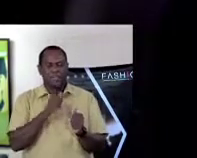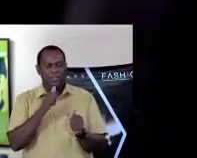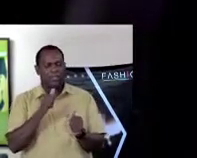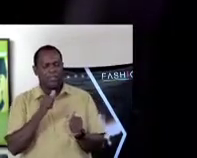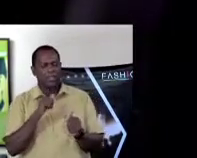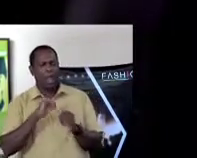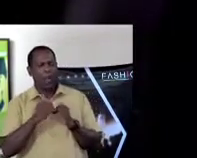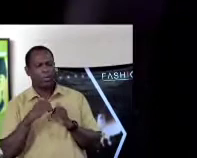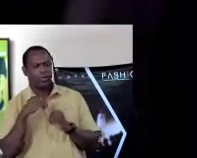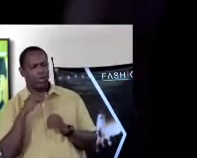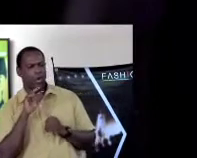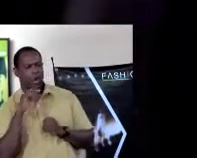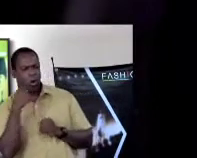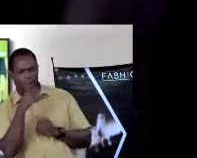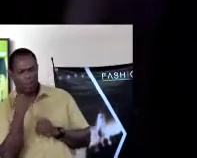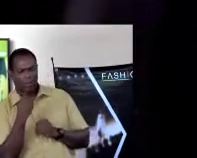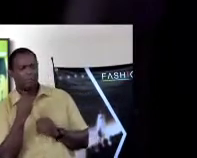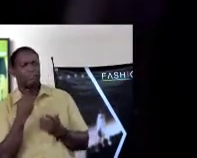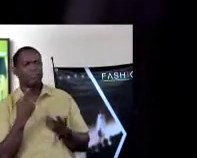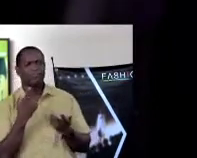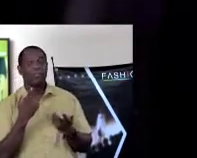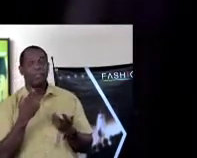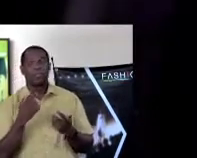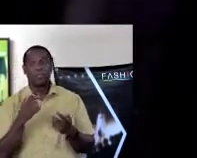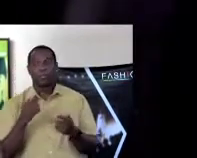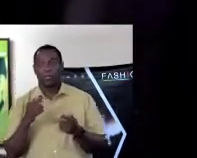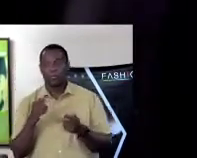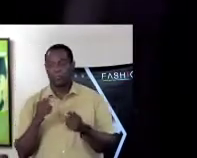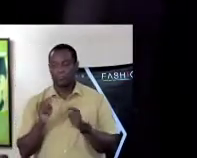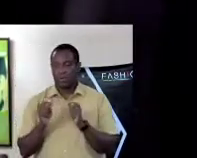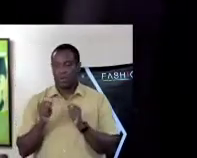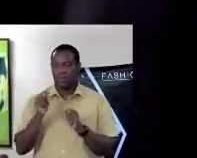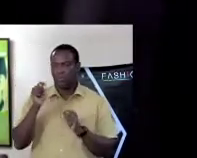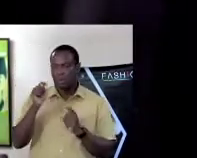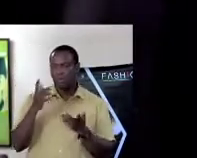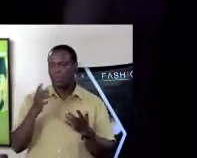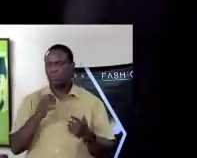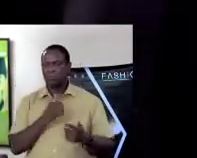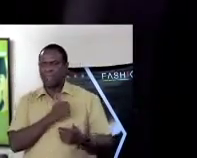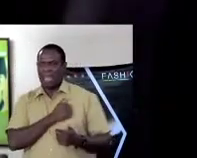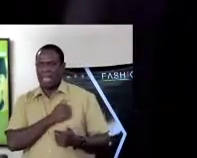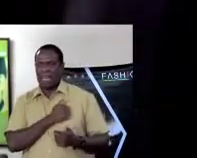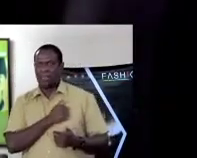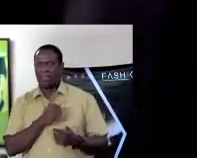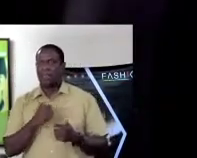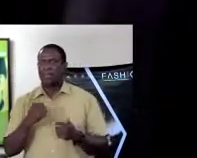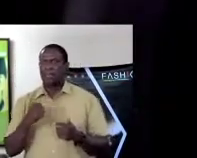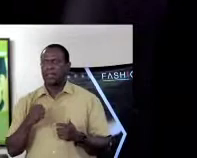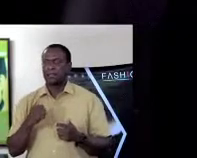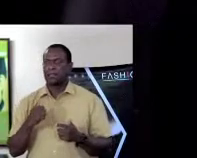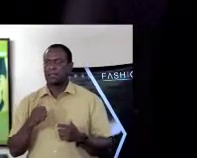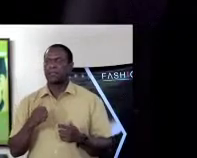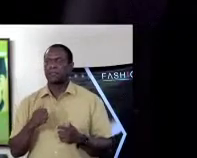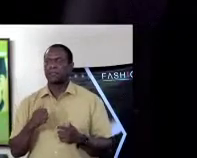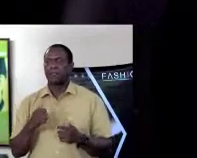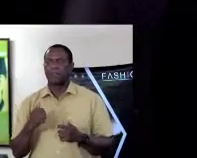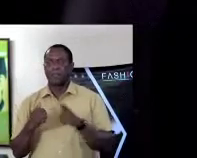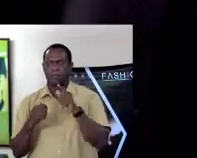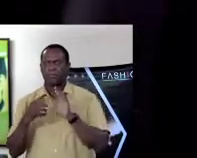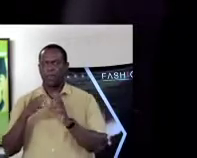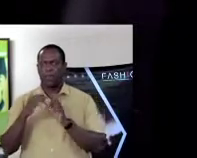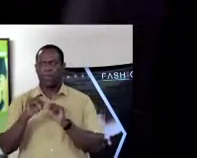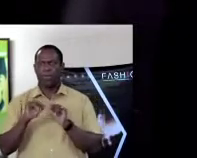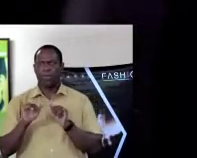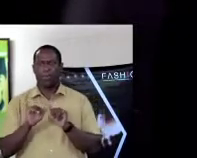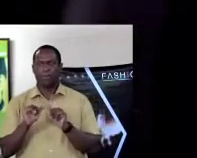particularly in societies where that eclectic thing, like Montreal particularly, you know, they came, why did this person use